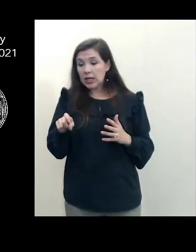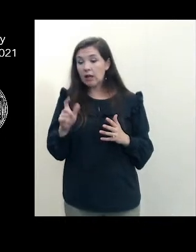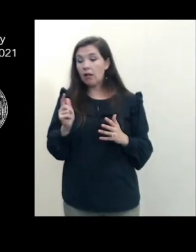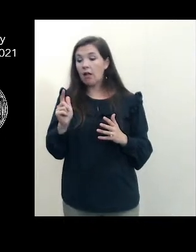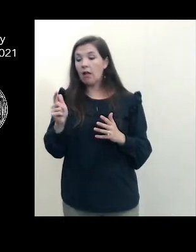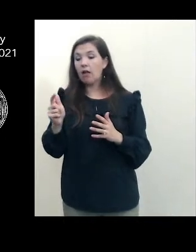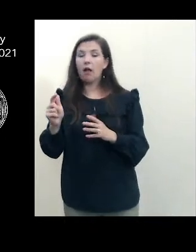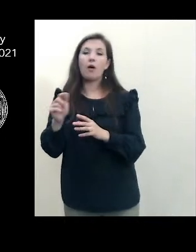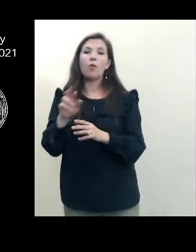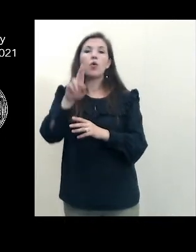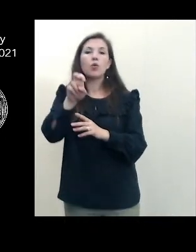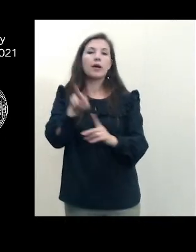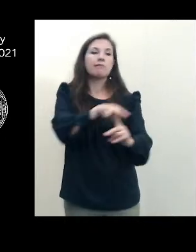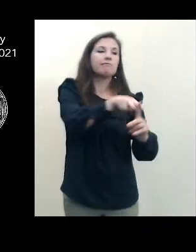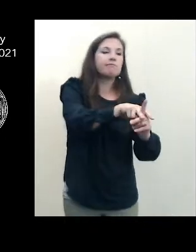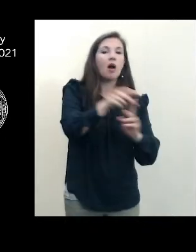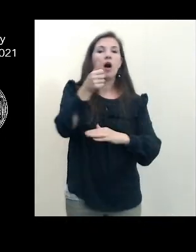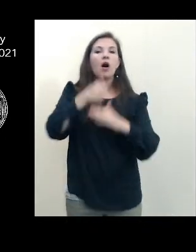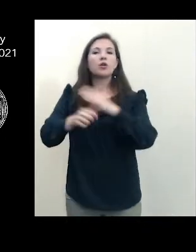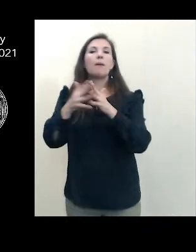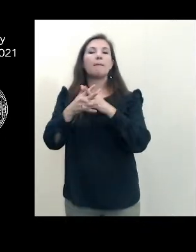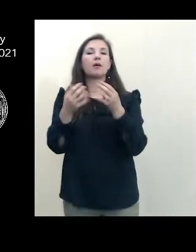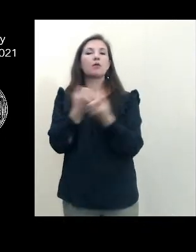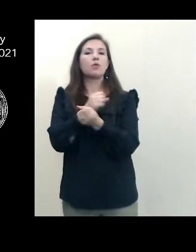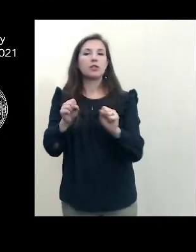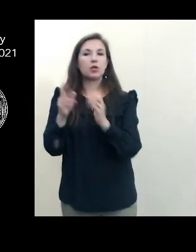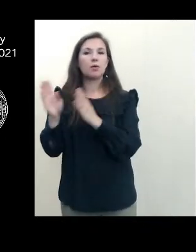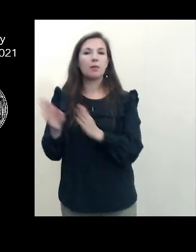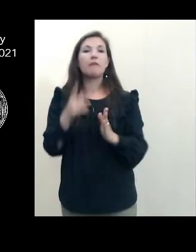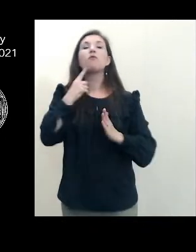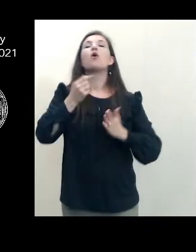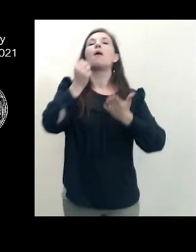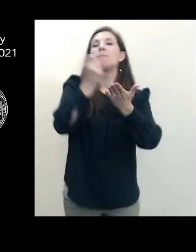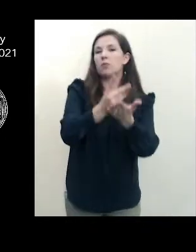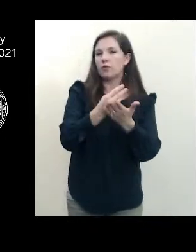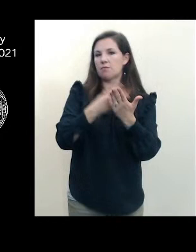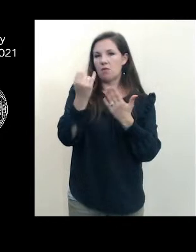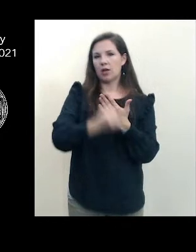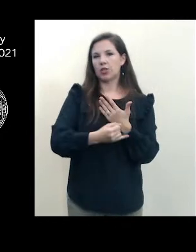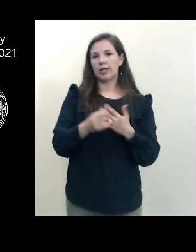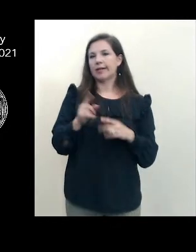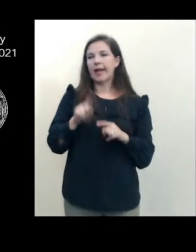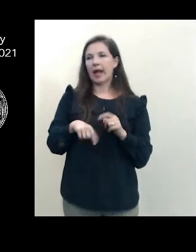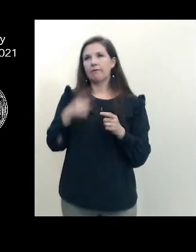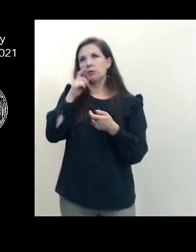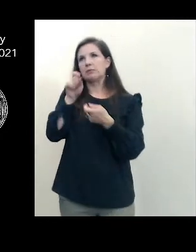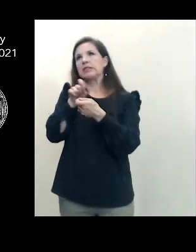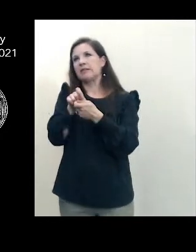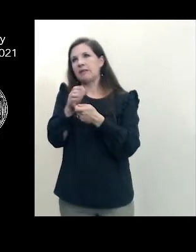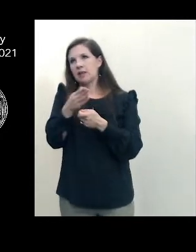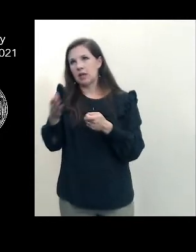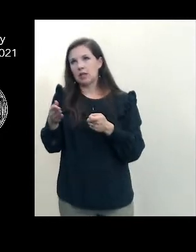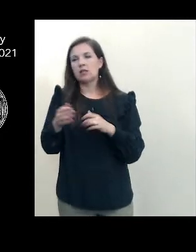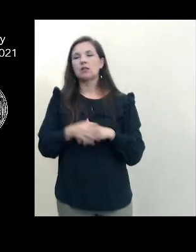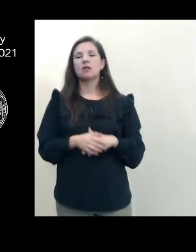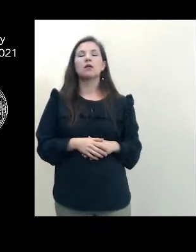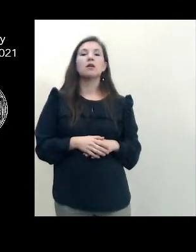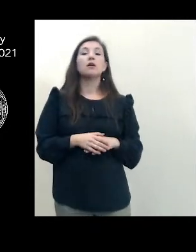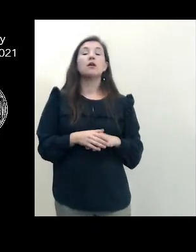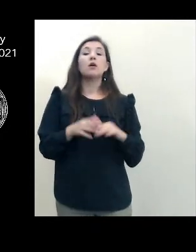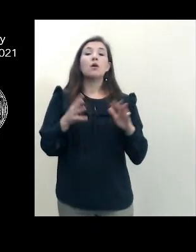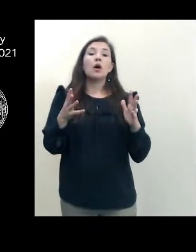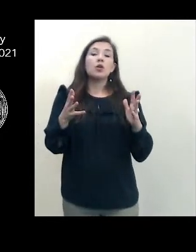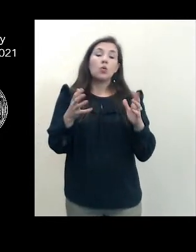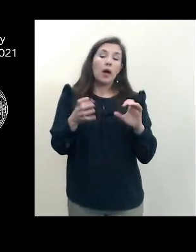reallocated under the American Rescue Plan for approved projects. It can't be used for particular things. One thing I do want to note, because we had